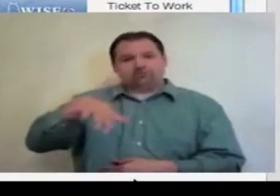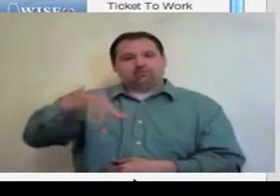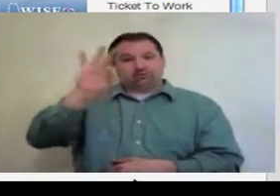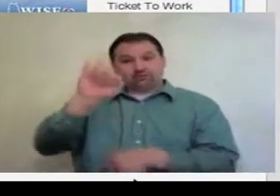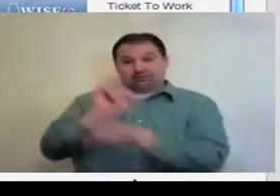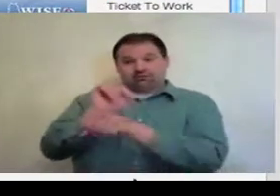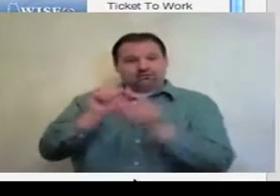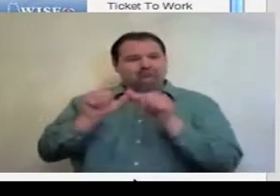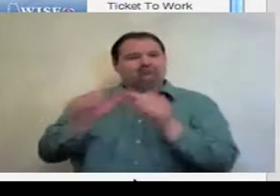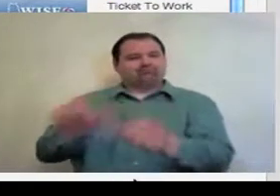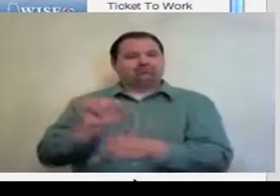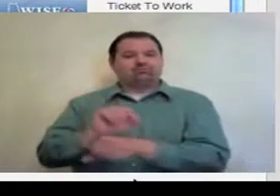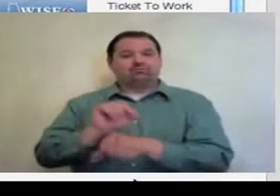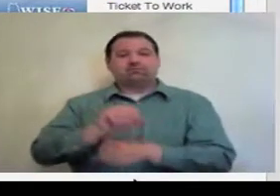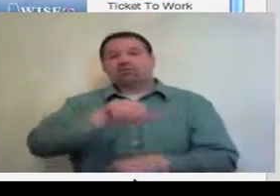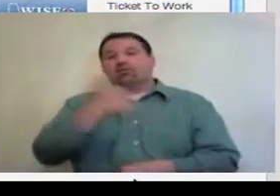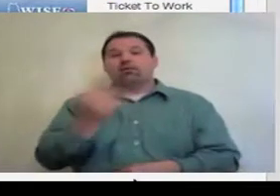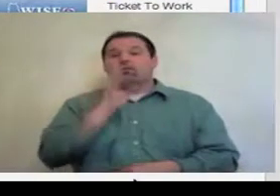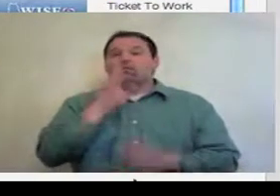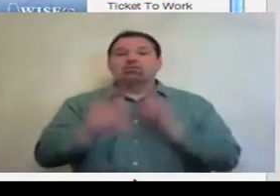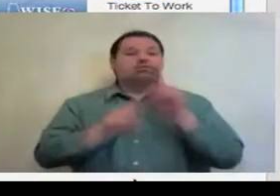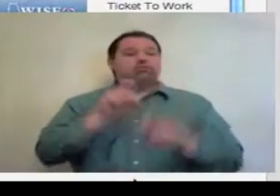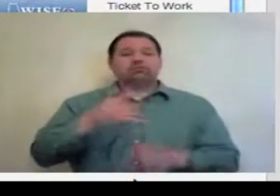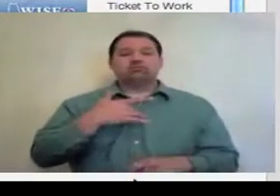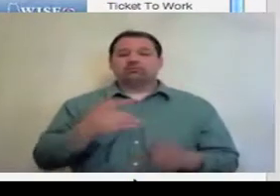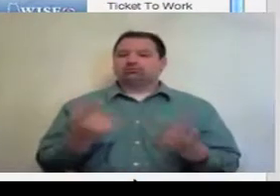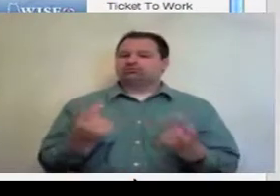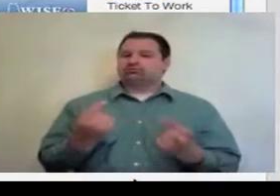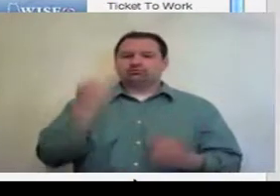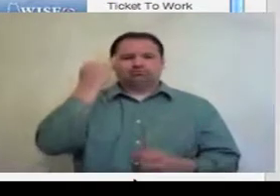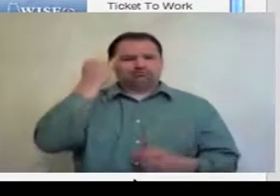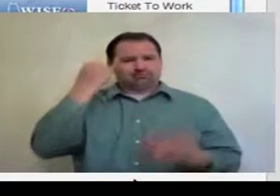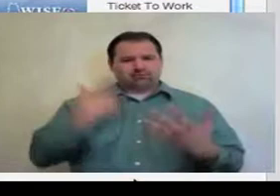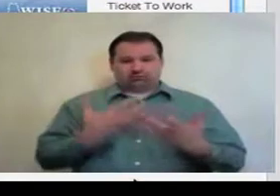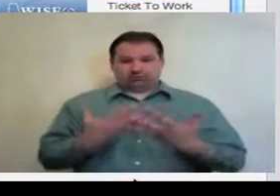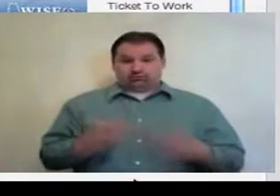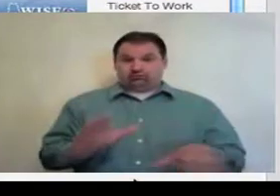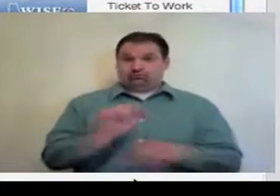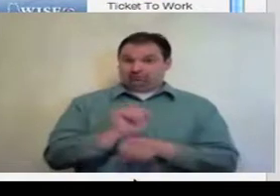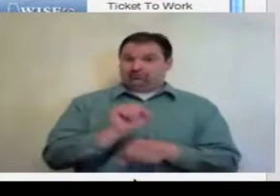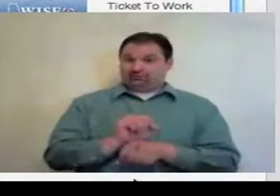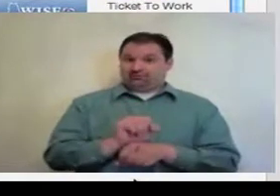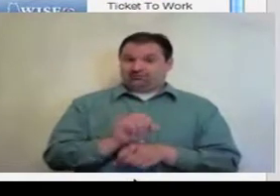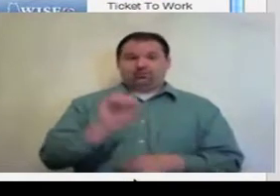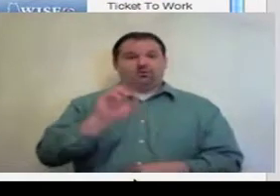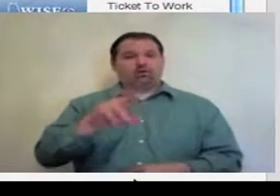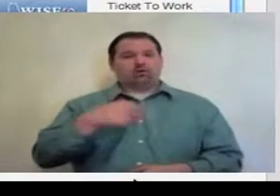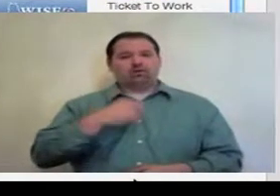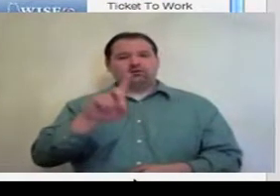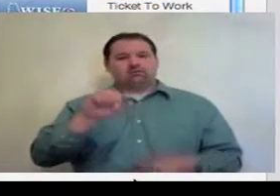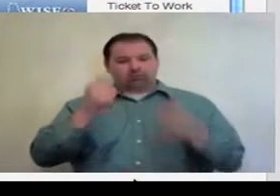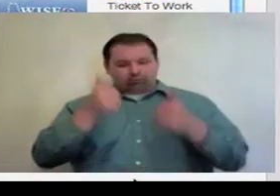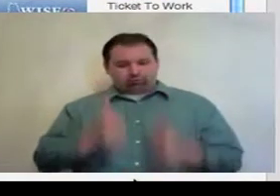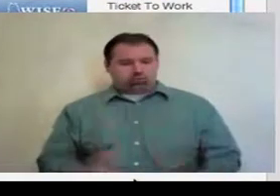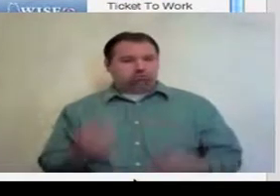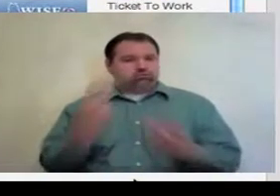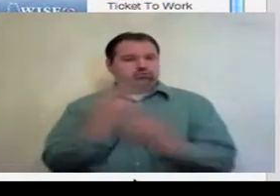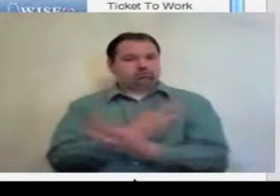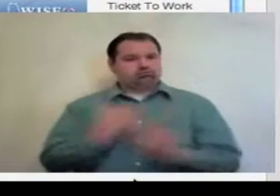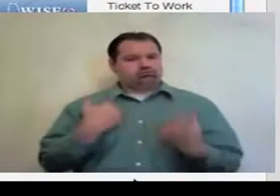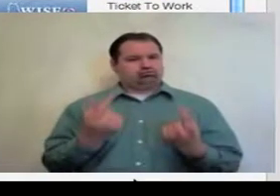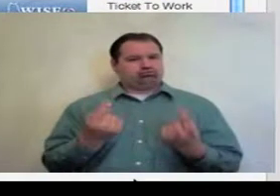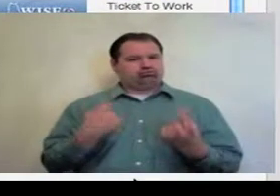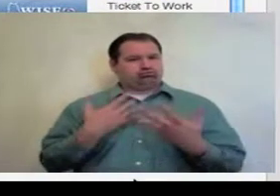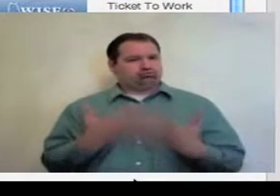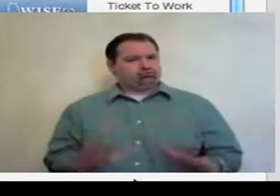job. And then a common question that we hear from people that are working is, what happens if I lose my job? Or if my symptoms get worse and I'm